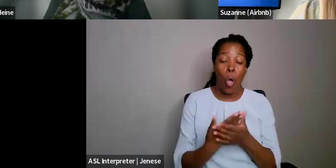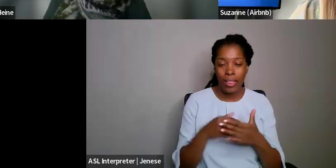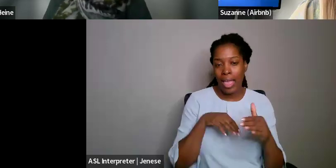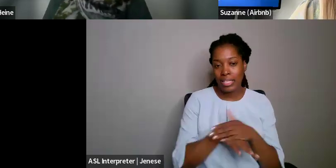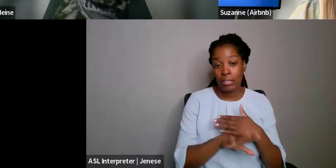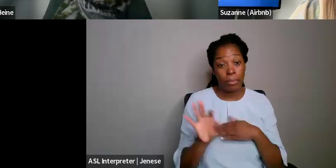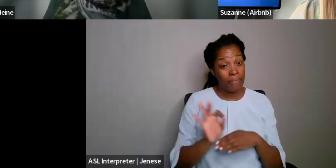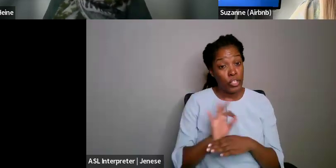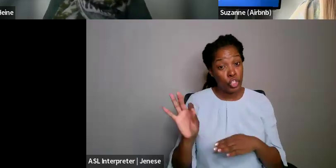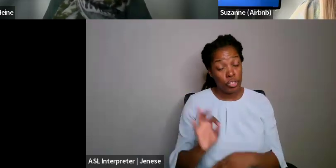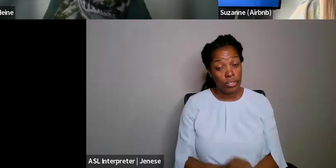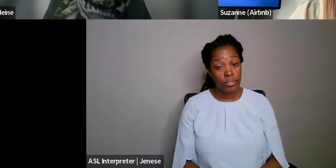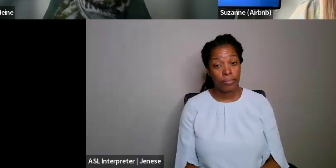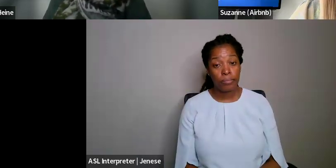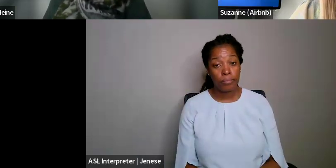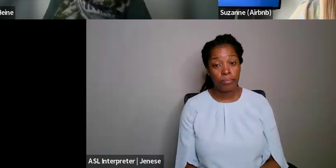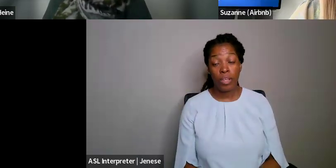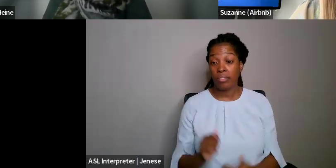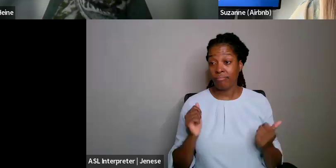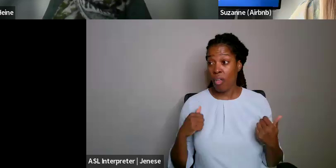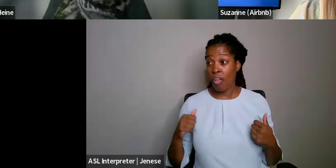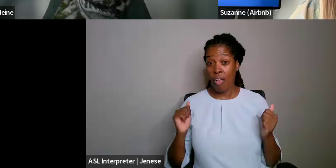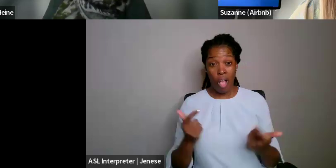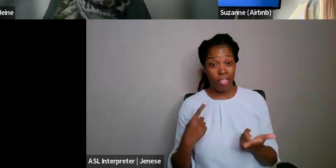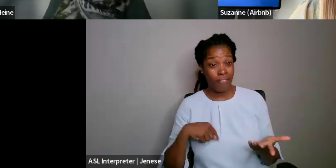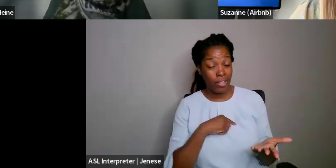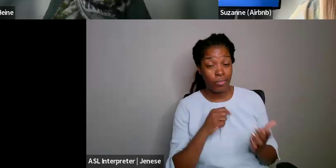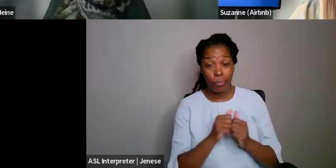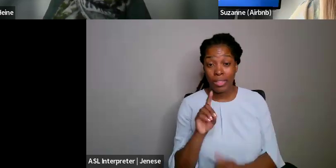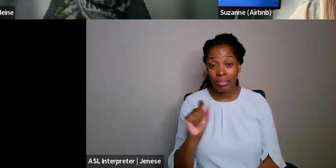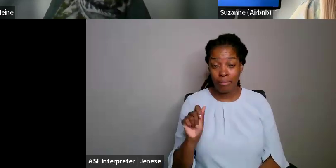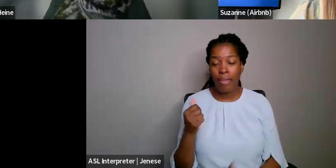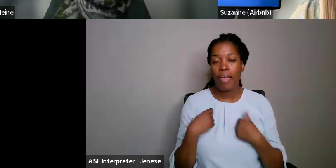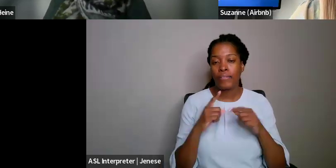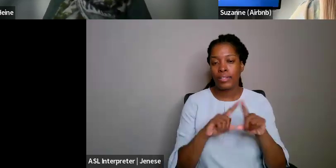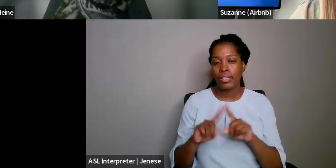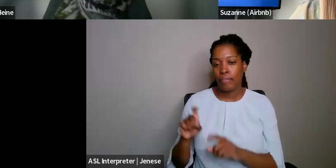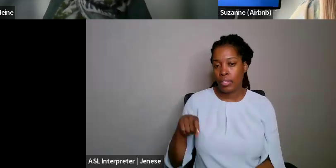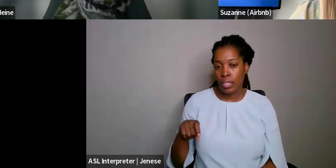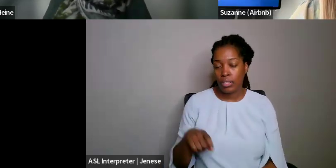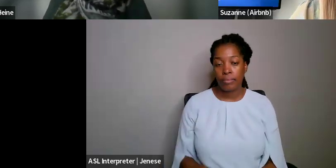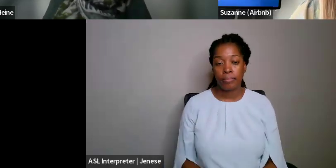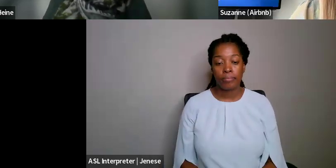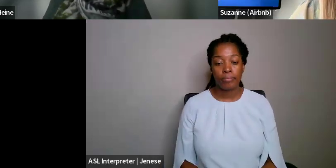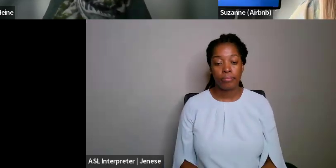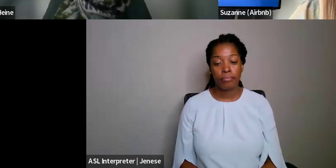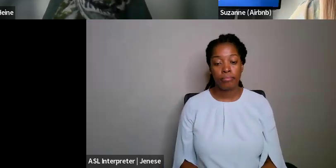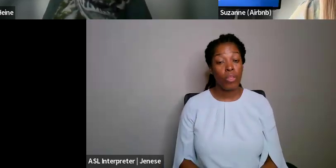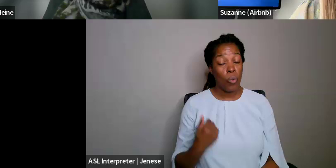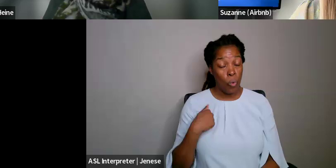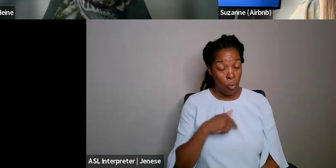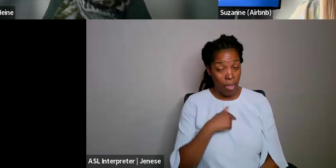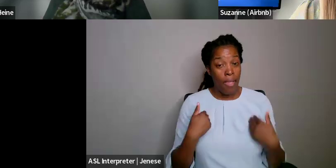with disabilities have got different needs, and we often search for different features depending on our circumstances. But you